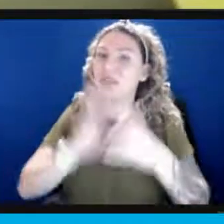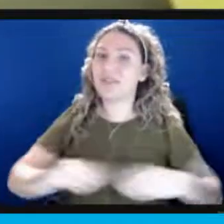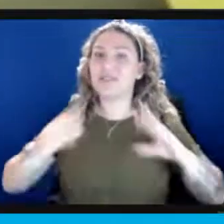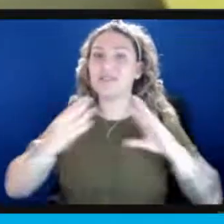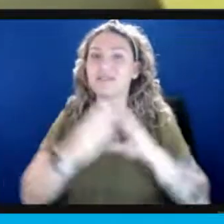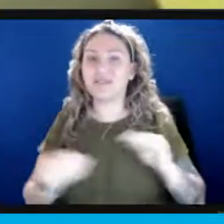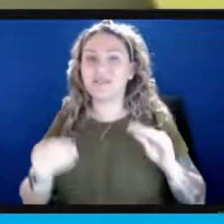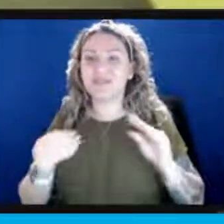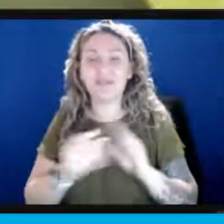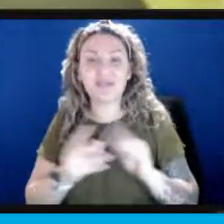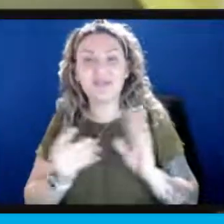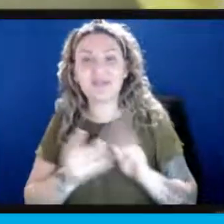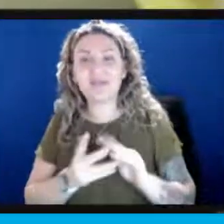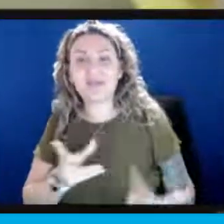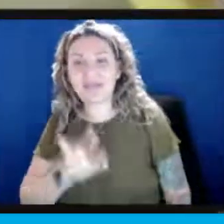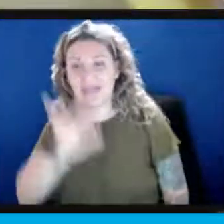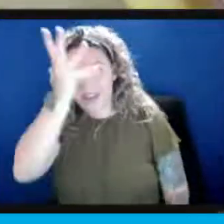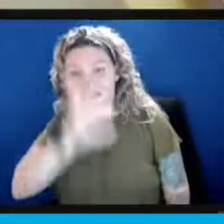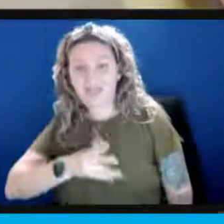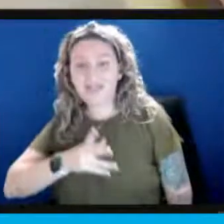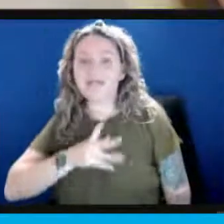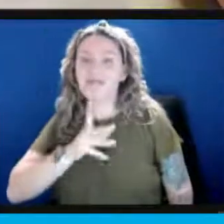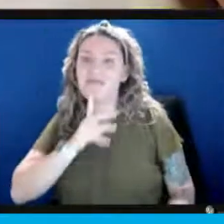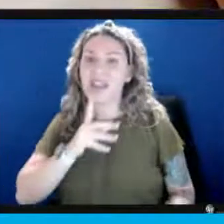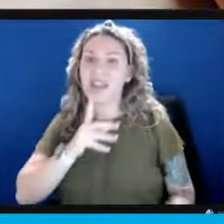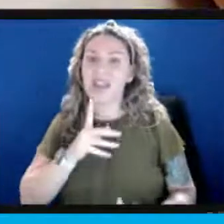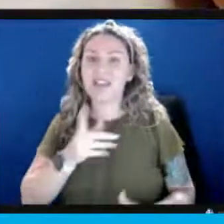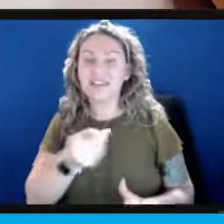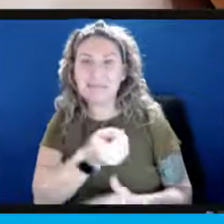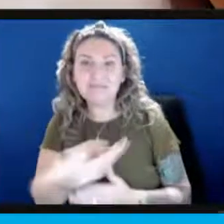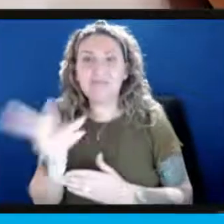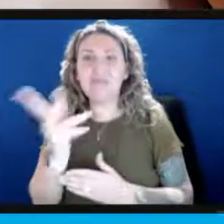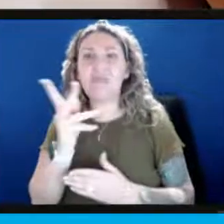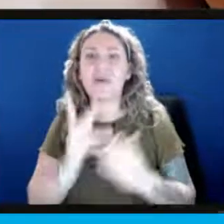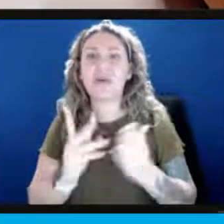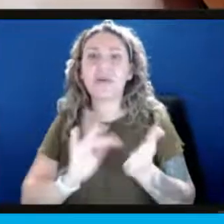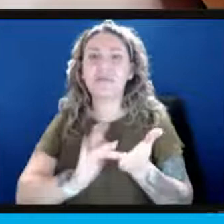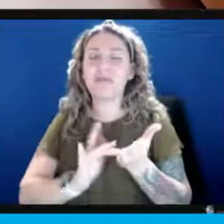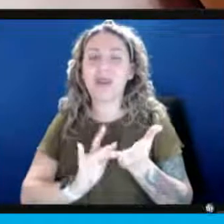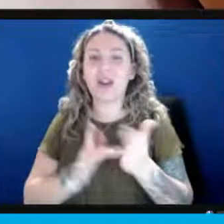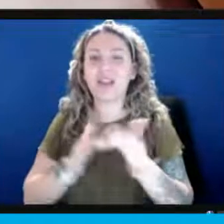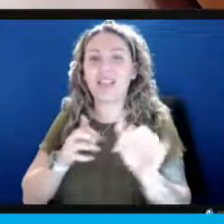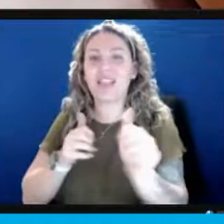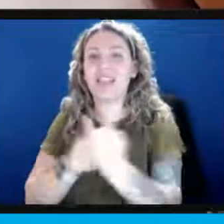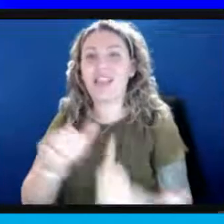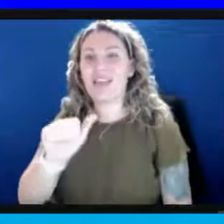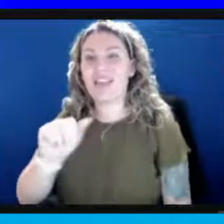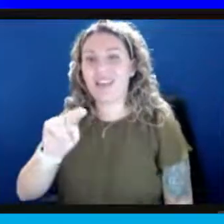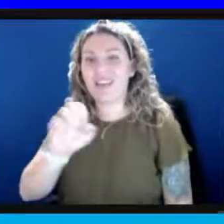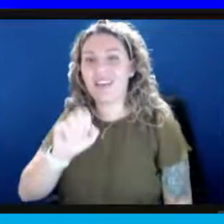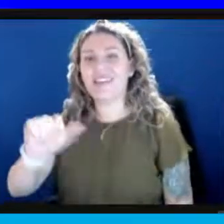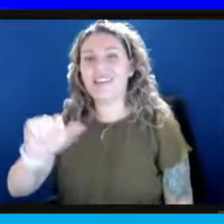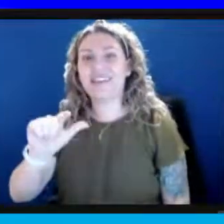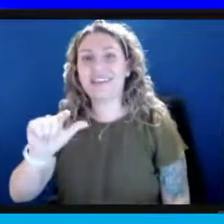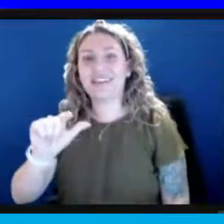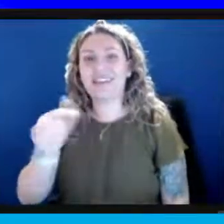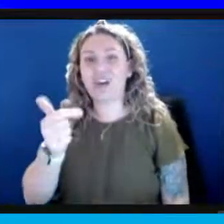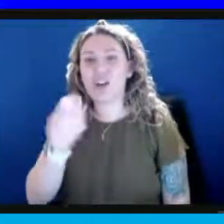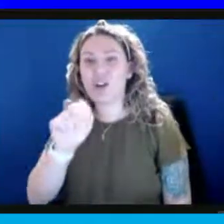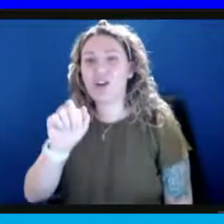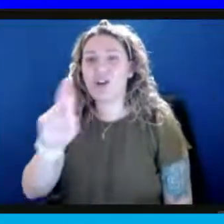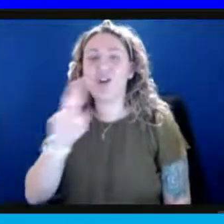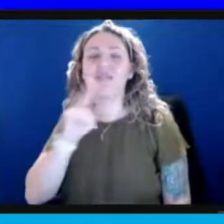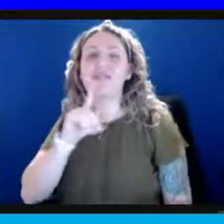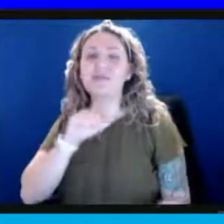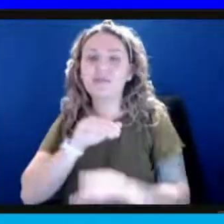several appearances on the Morning Medical Update. You may recall Anil Garmalkar, a truck driver who caught COVID early